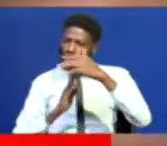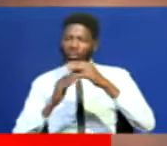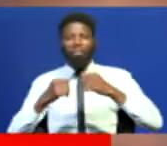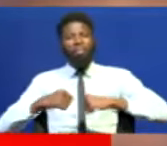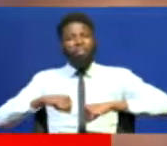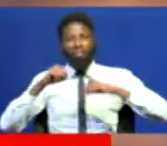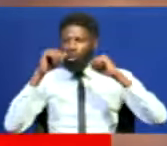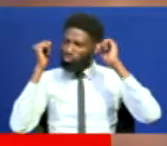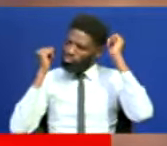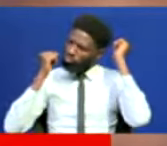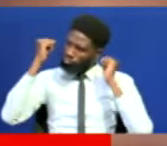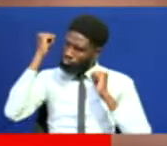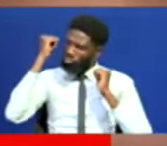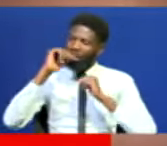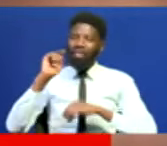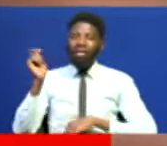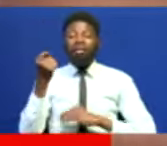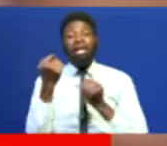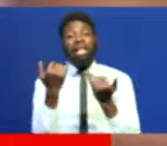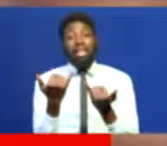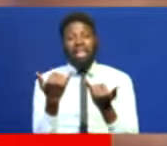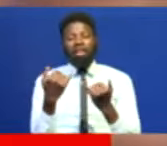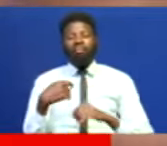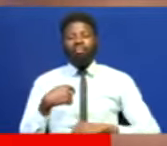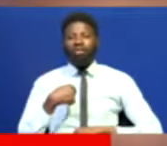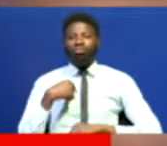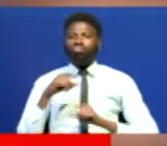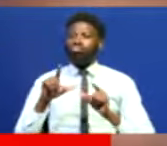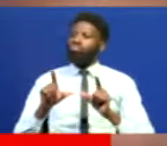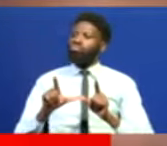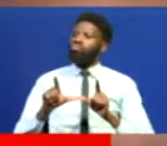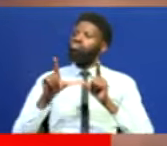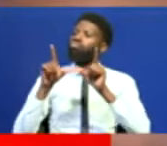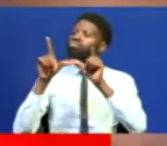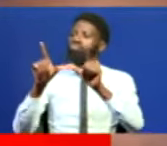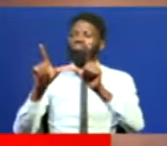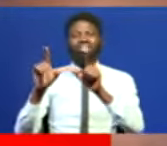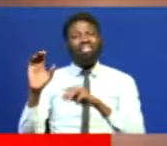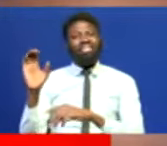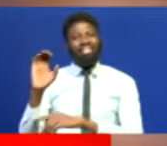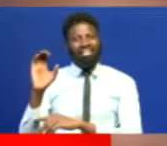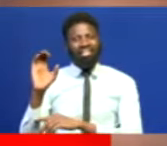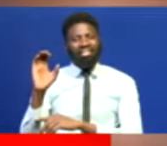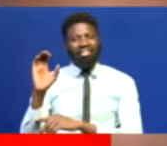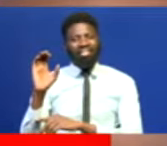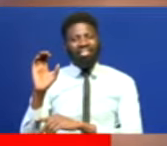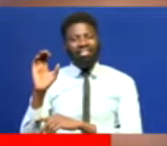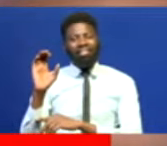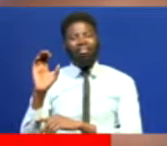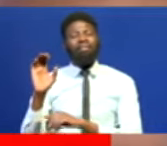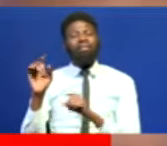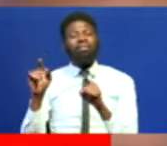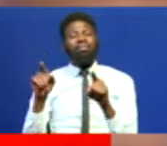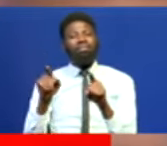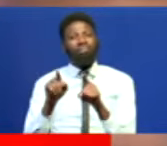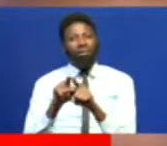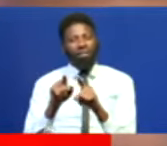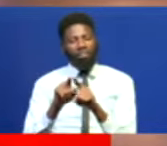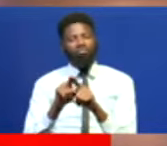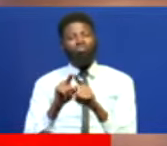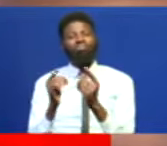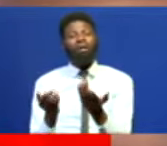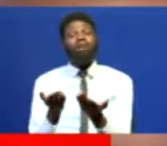Kenya, hereby award the charter annexed hereto to the